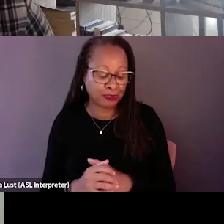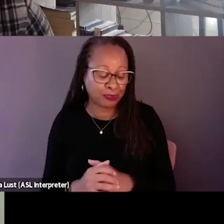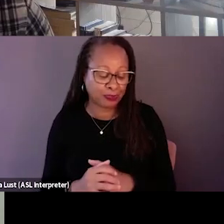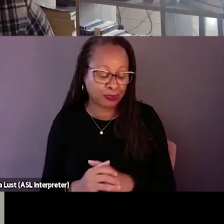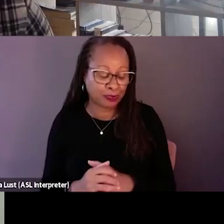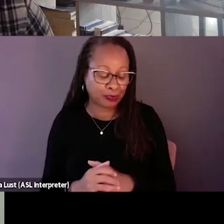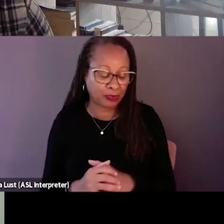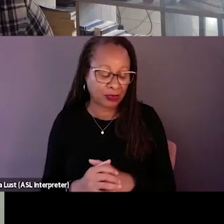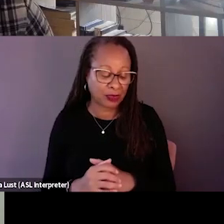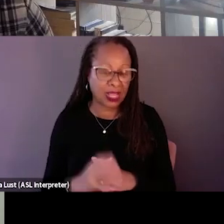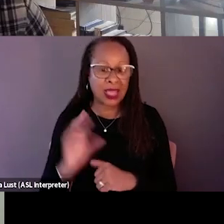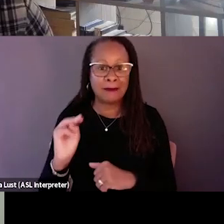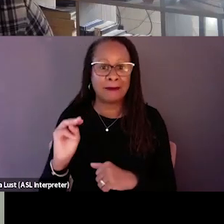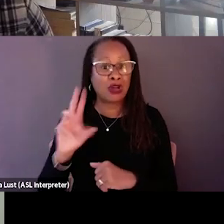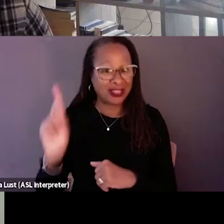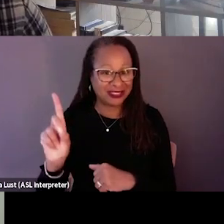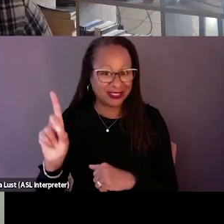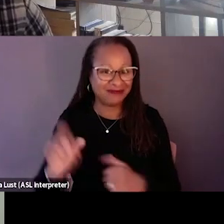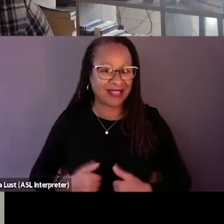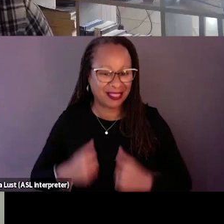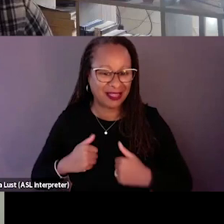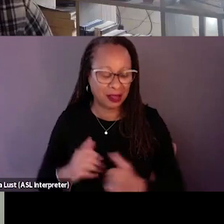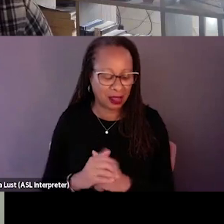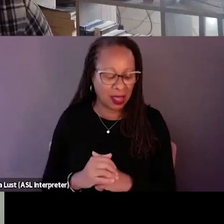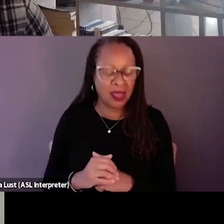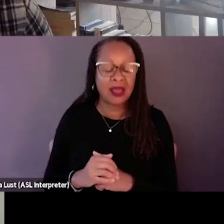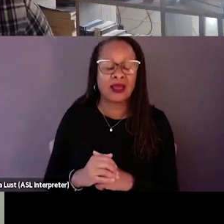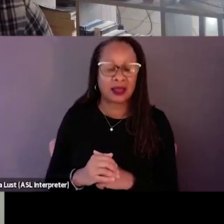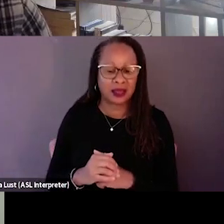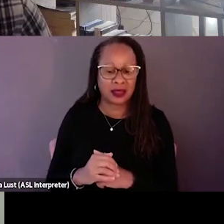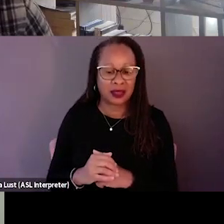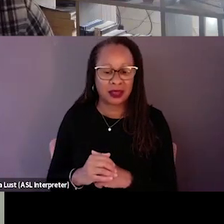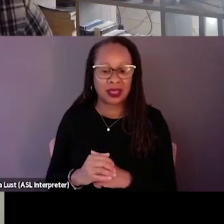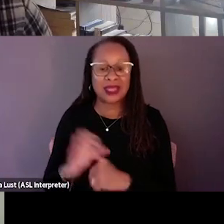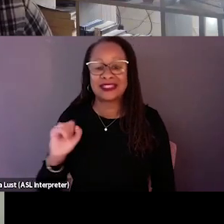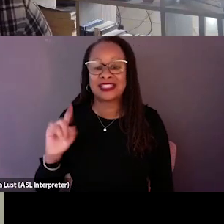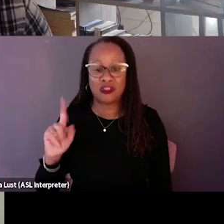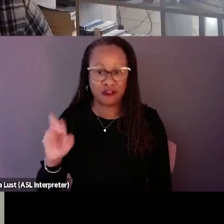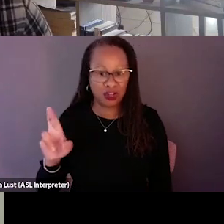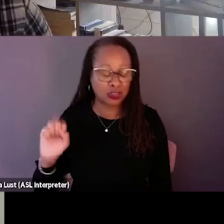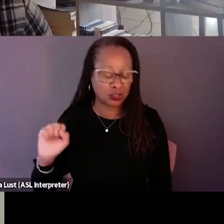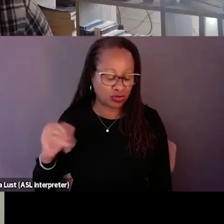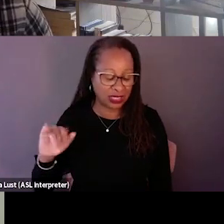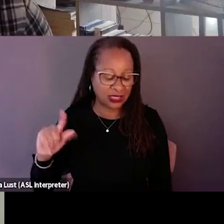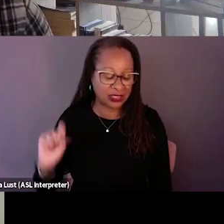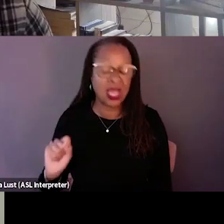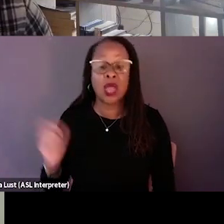in Maryland, Silver Springs, and we brought him in to